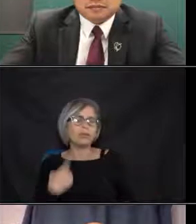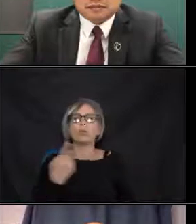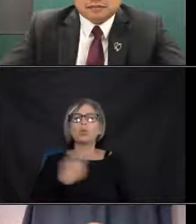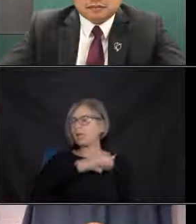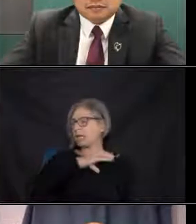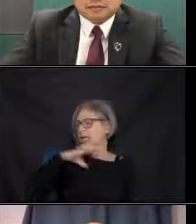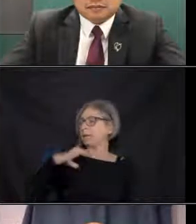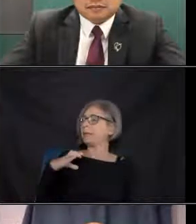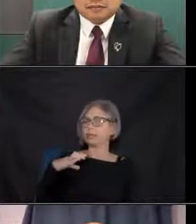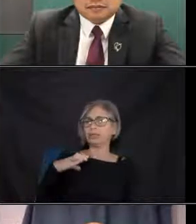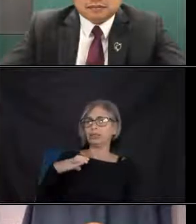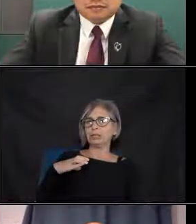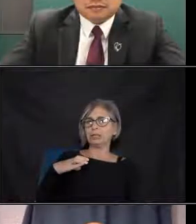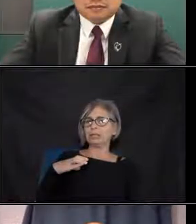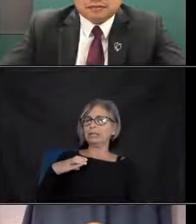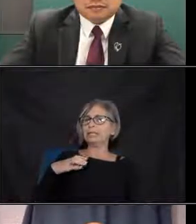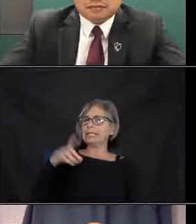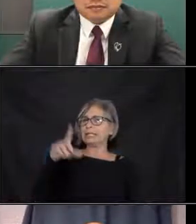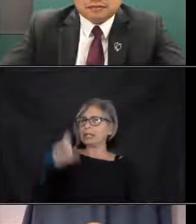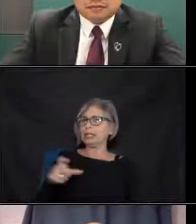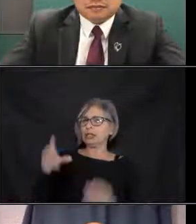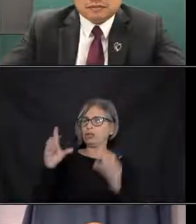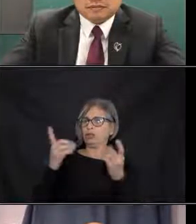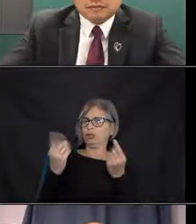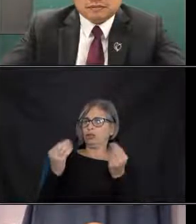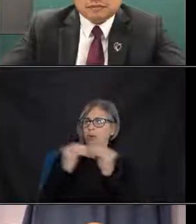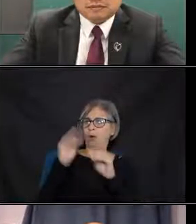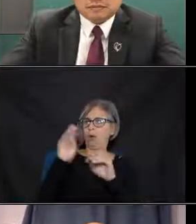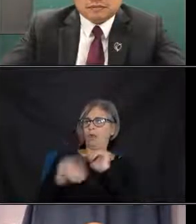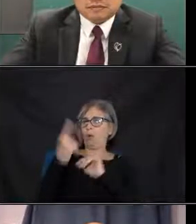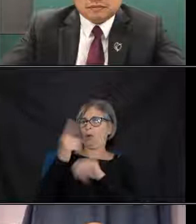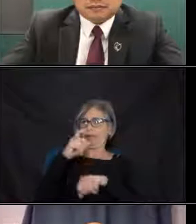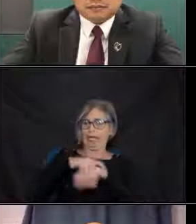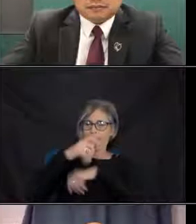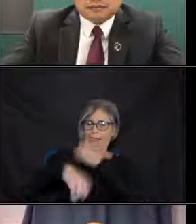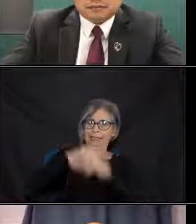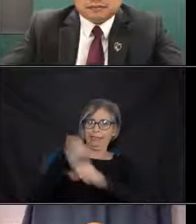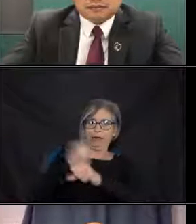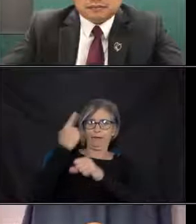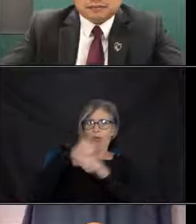commission need to do more than just once a year on the strategic planning